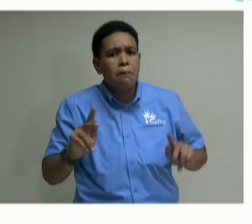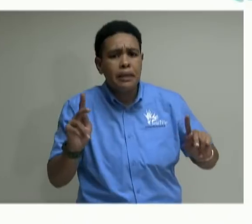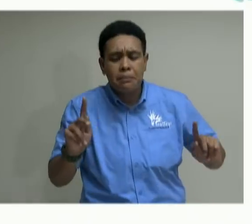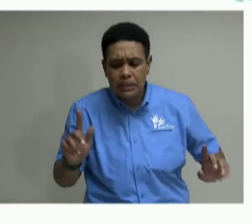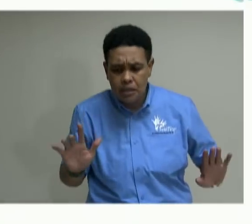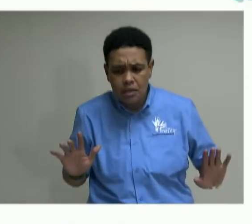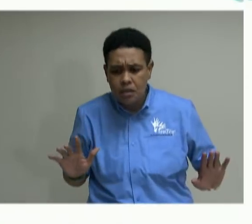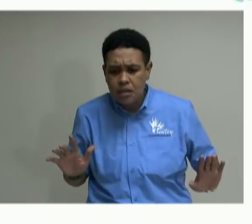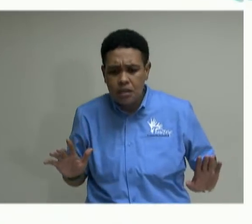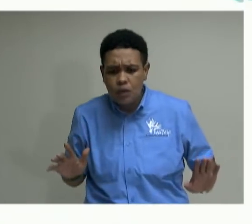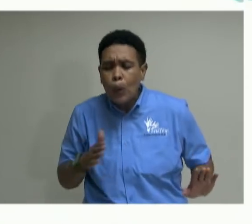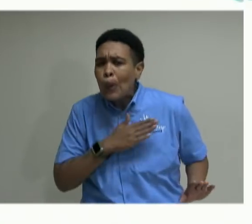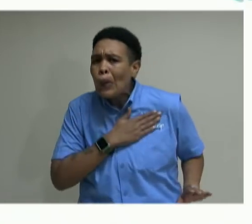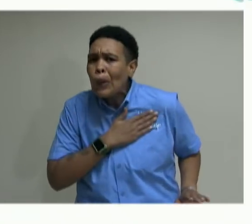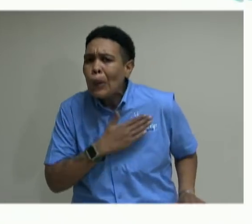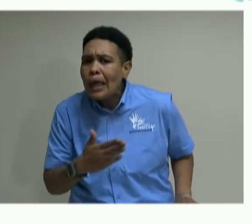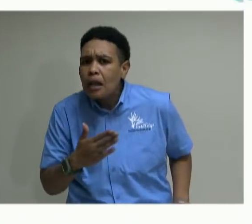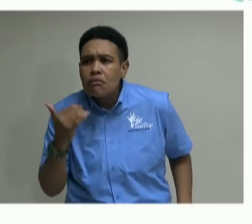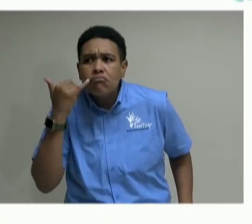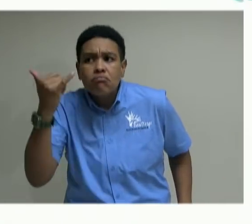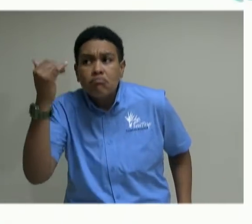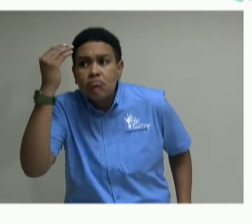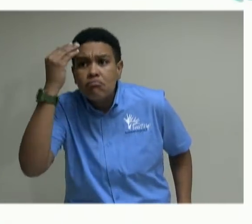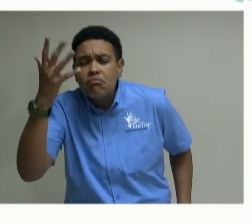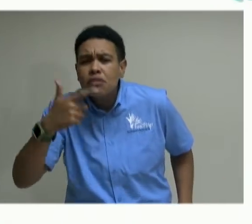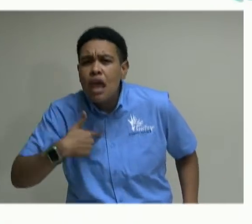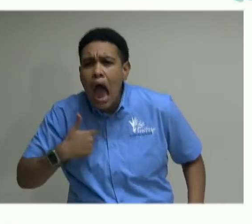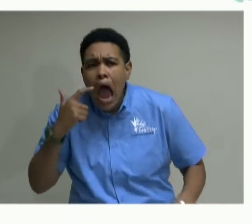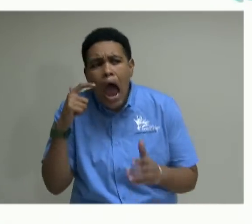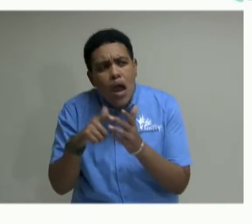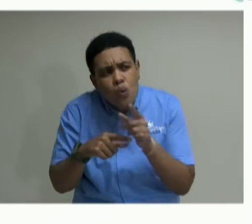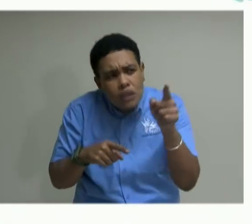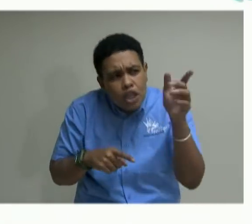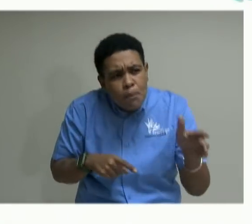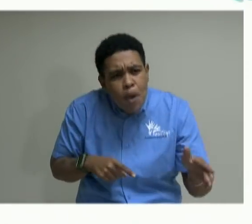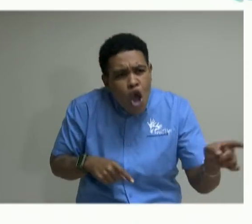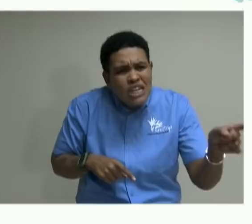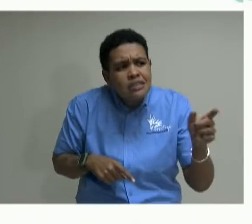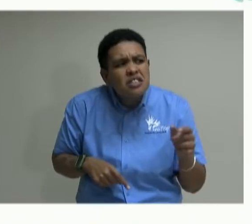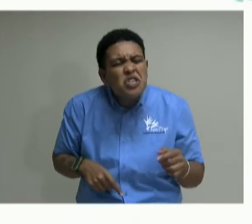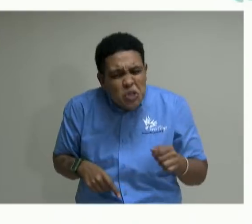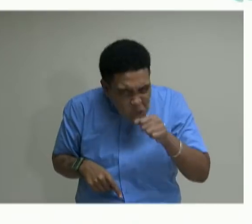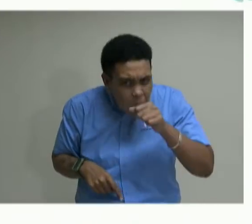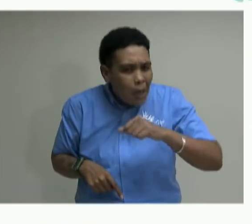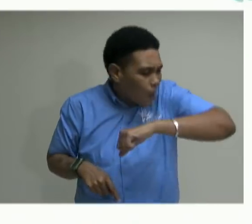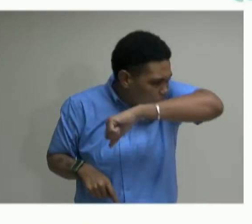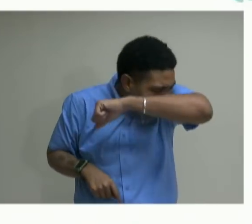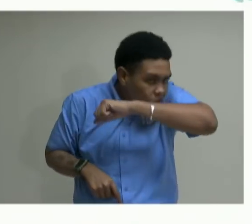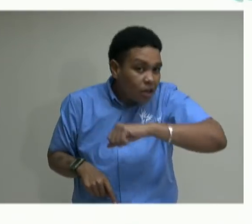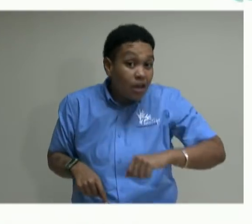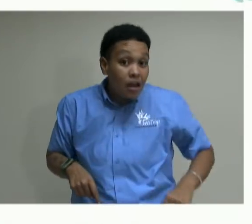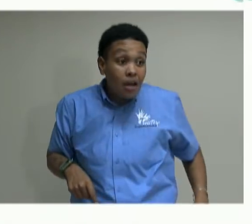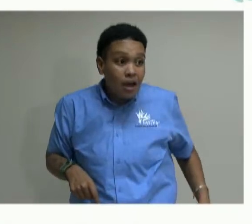actually were willing to call to say, I noticed this person, which, gave us early information so we could